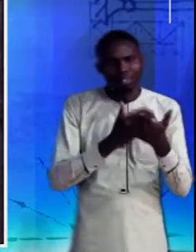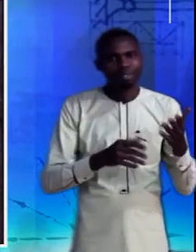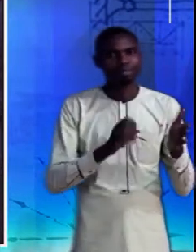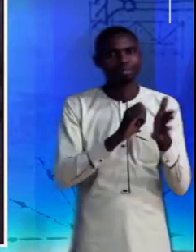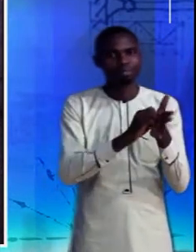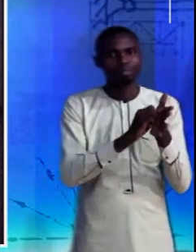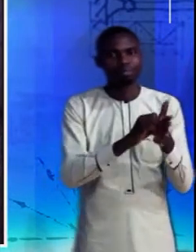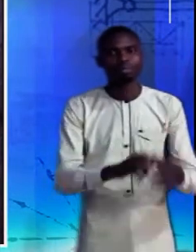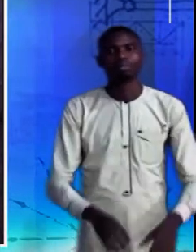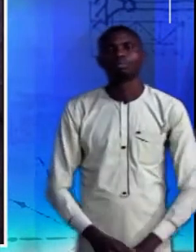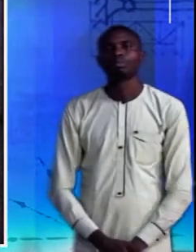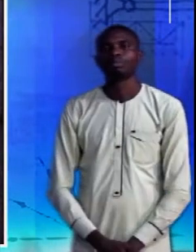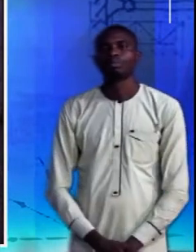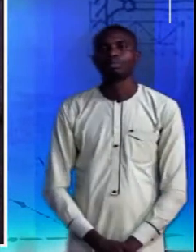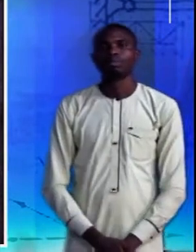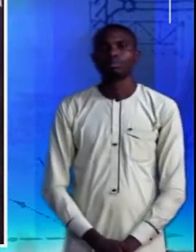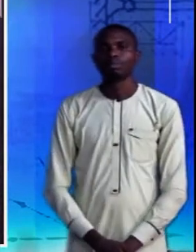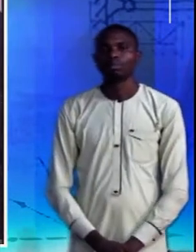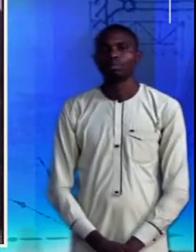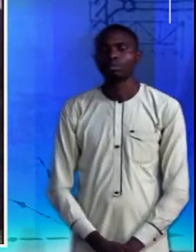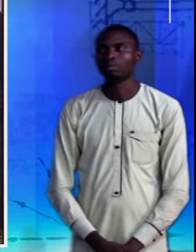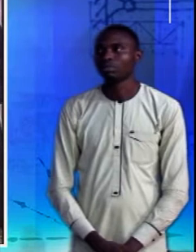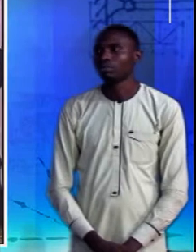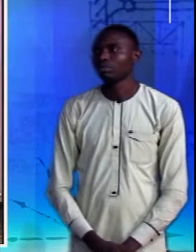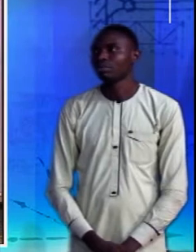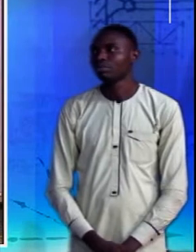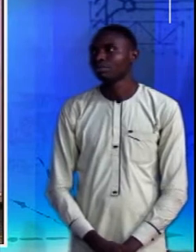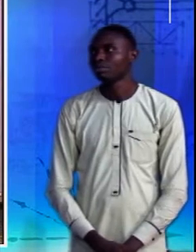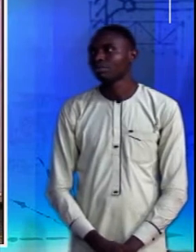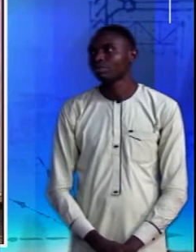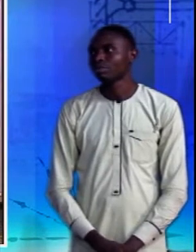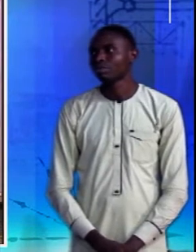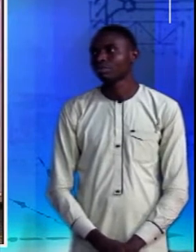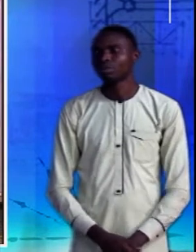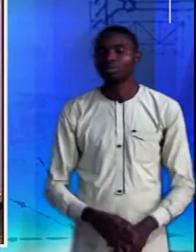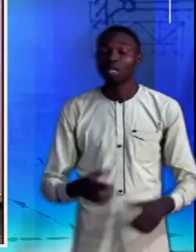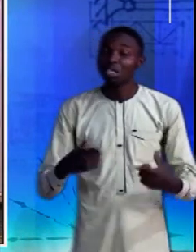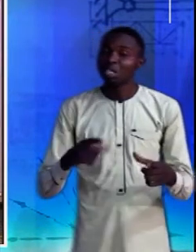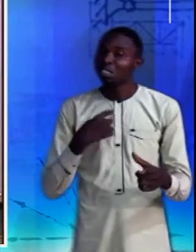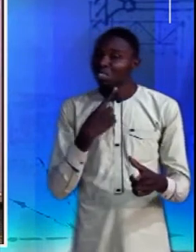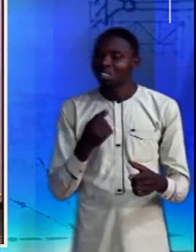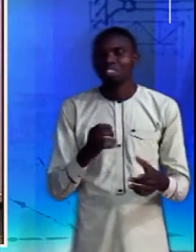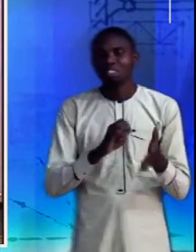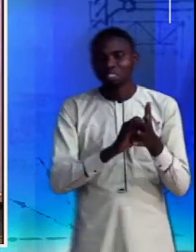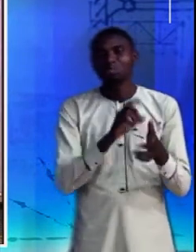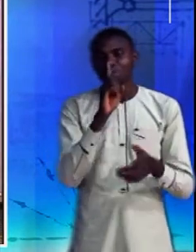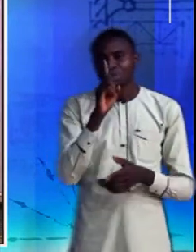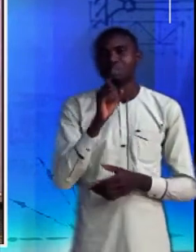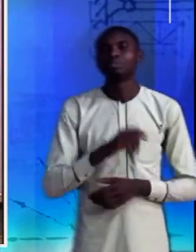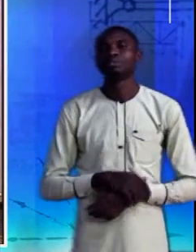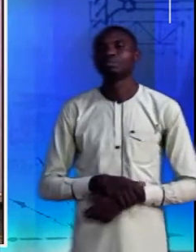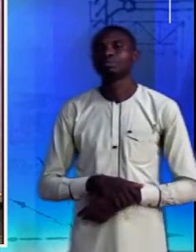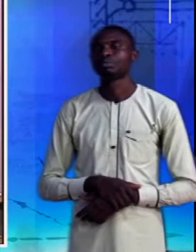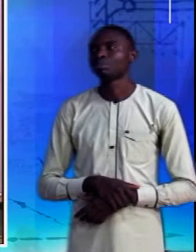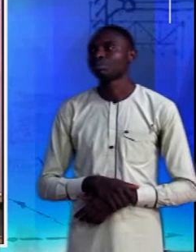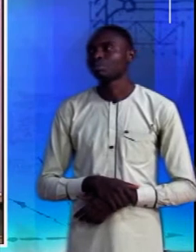Now, if we have month again, we have 12 months. Sorry,